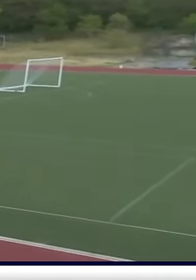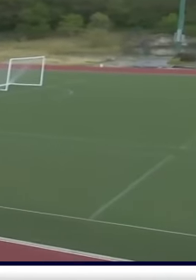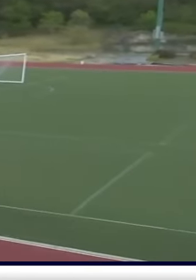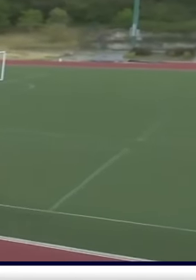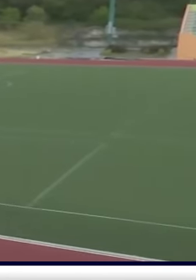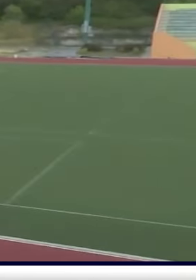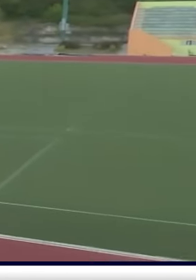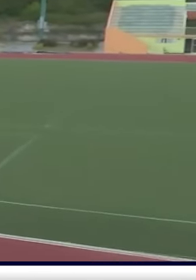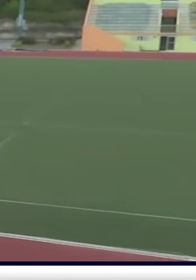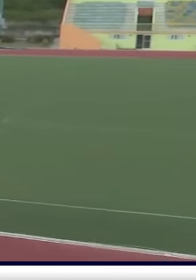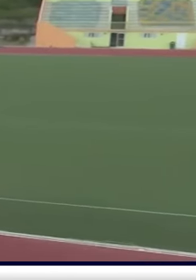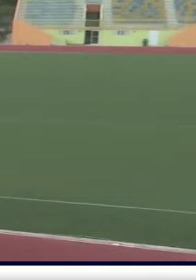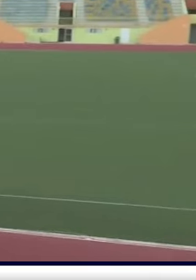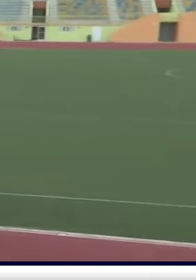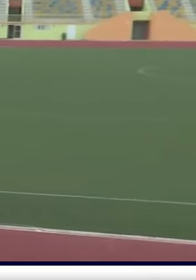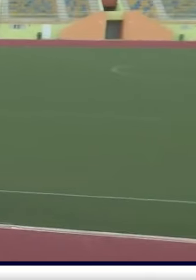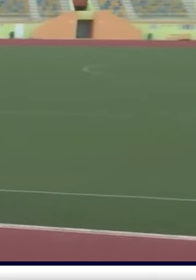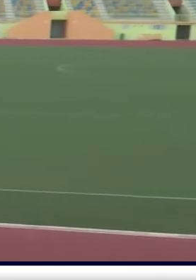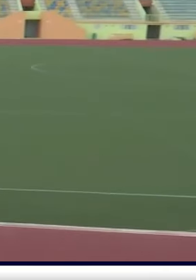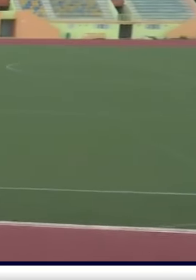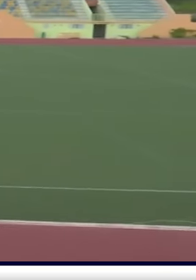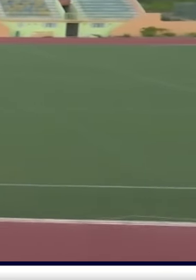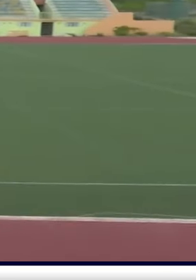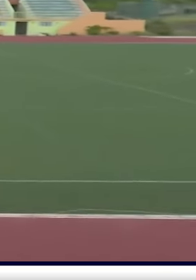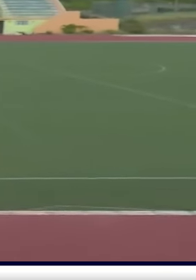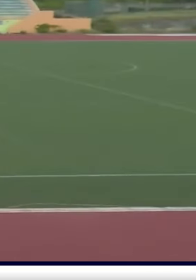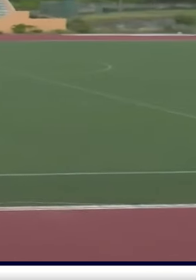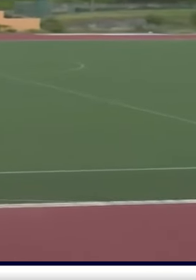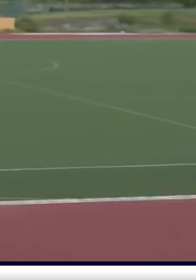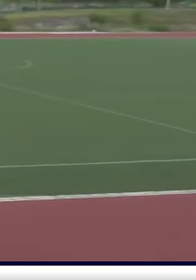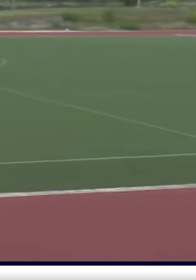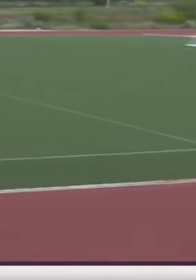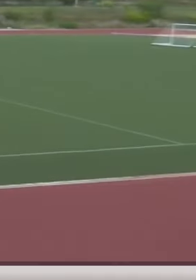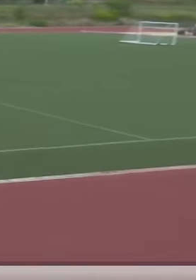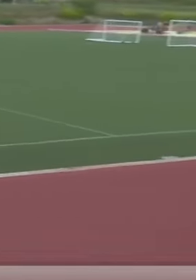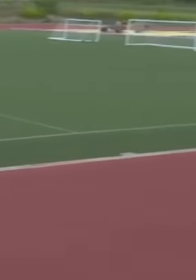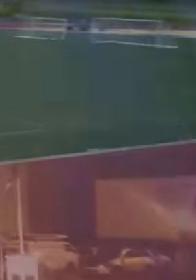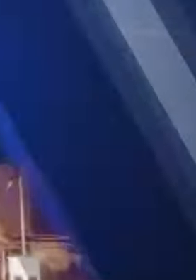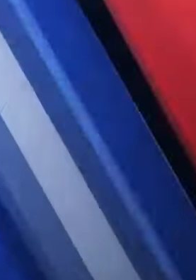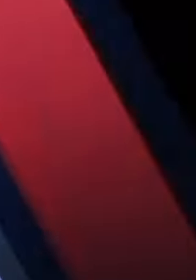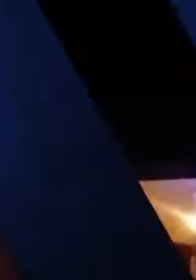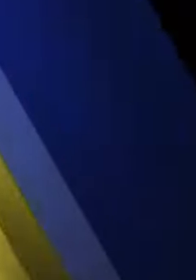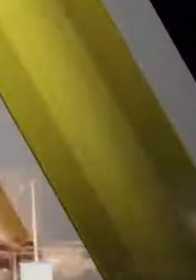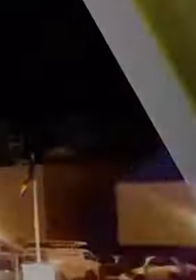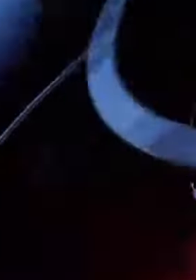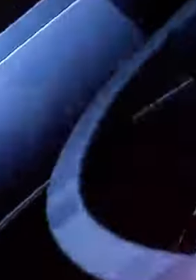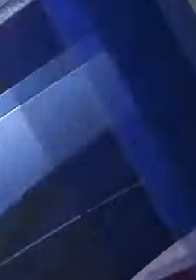progress in the process as the new Ryan Brathwaite track nears full completion.